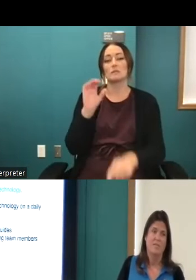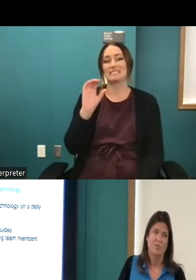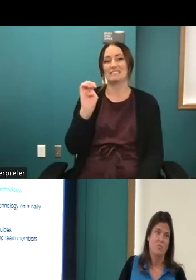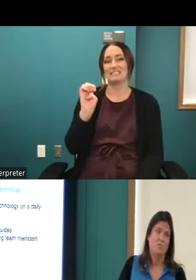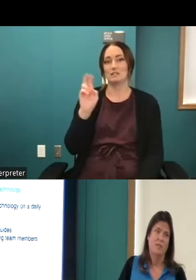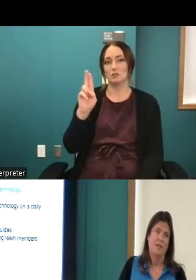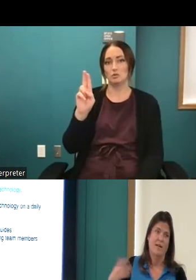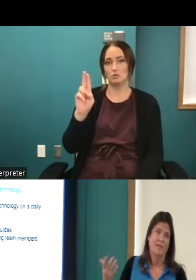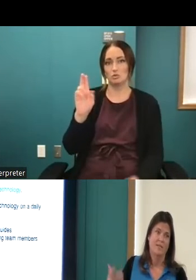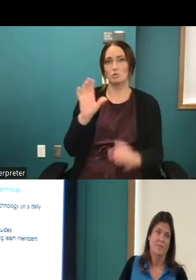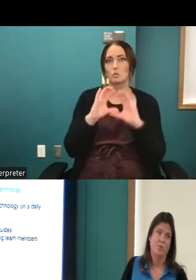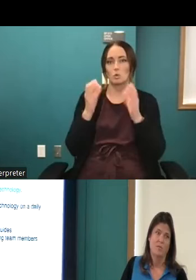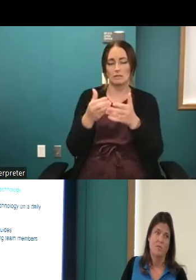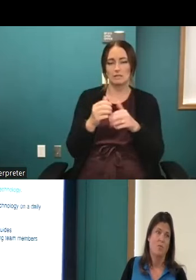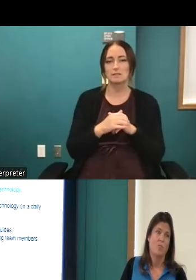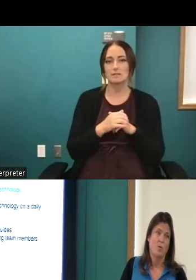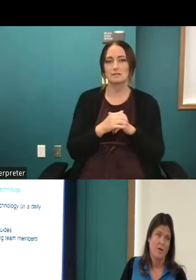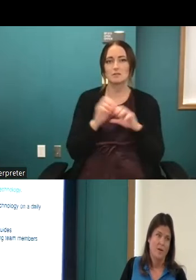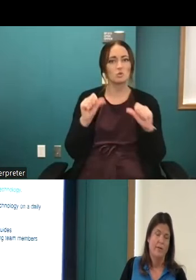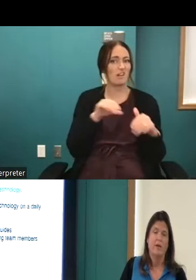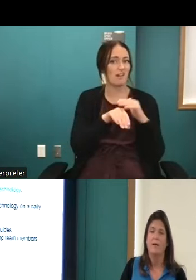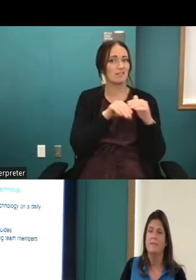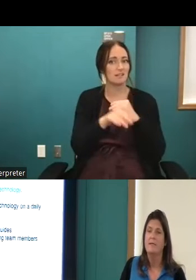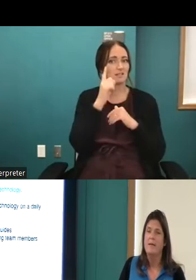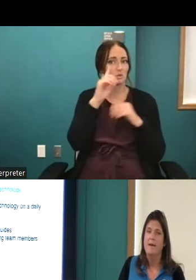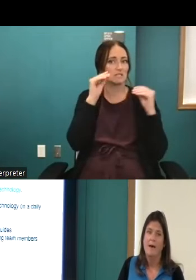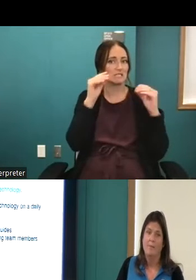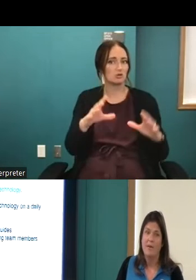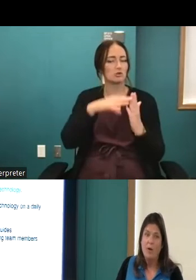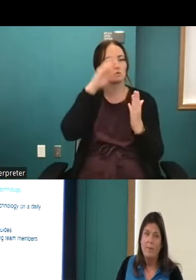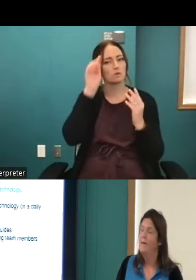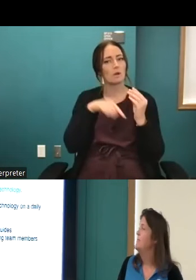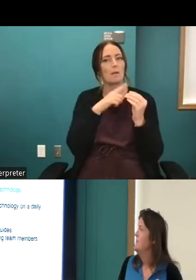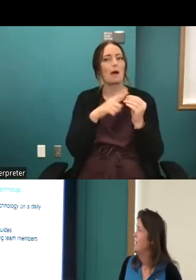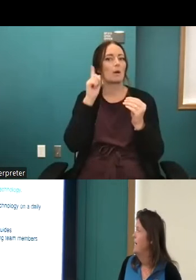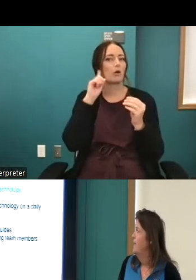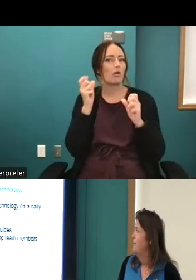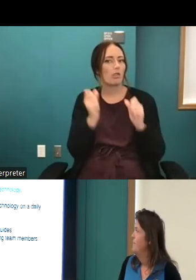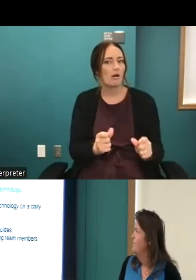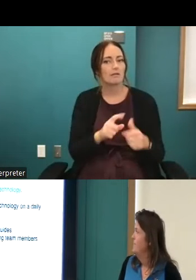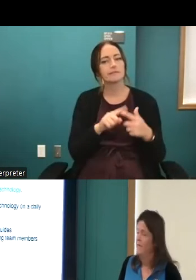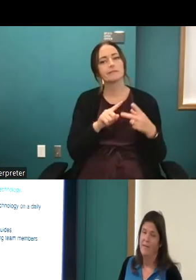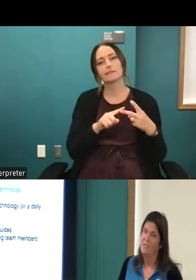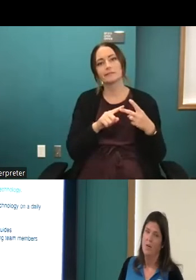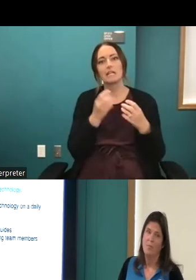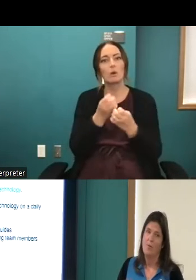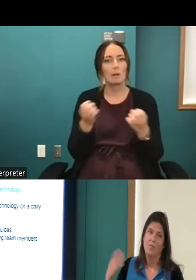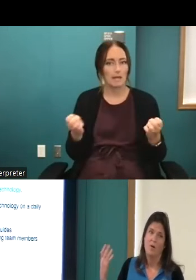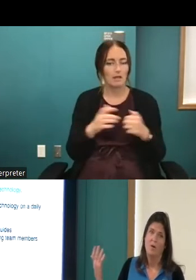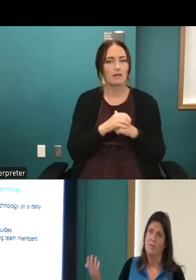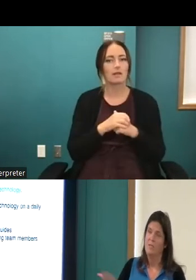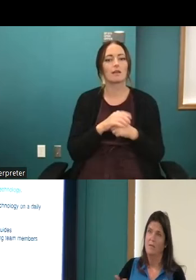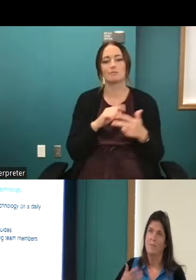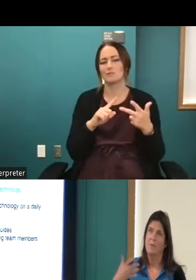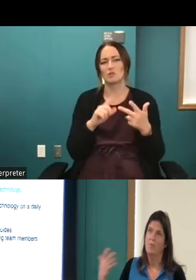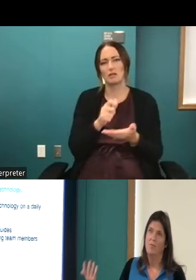need CEUs, they can access some courses to learn more about hearing loss, equipment, and again, just help them